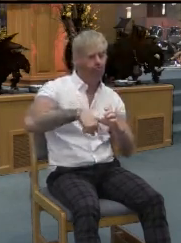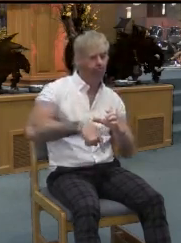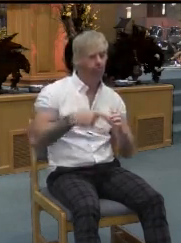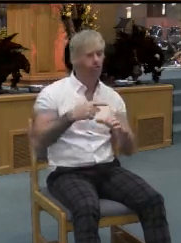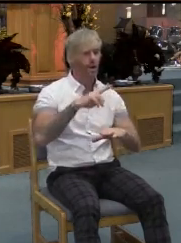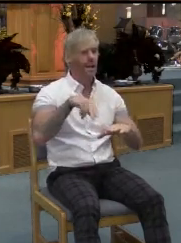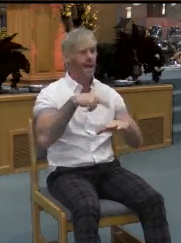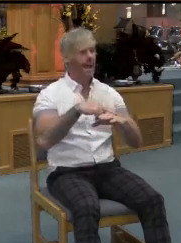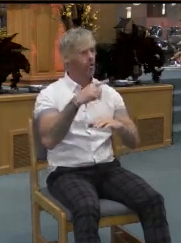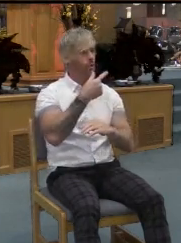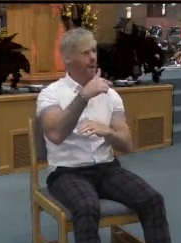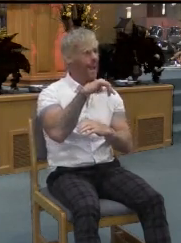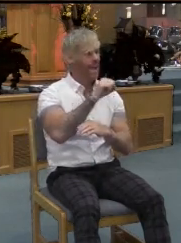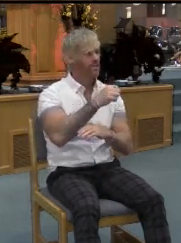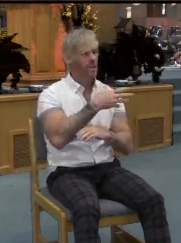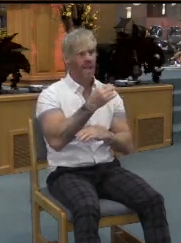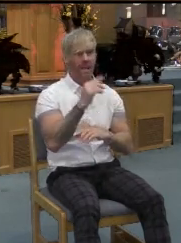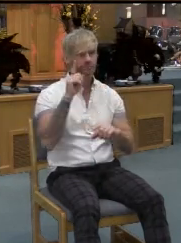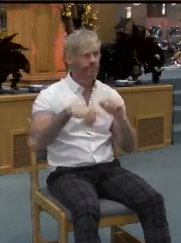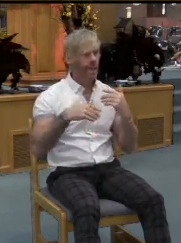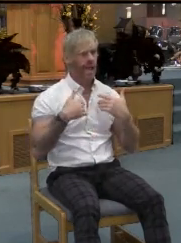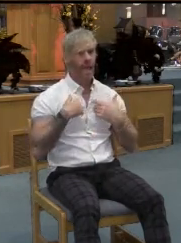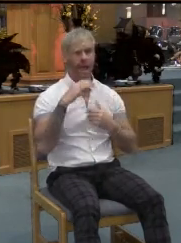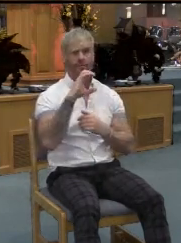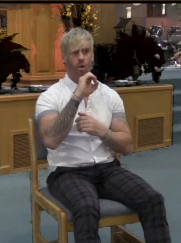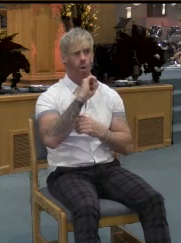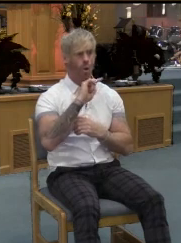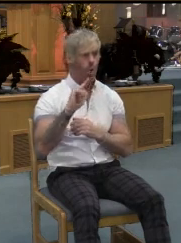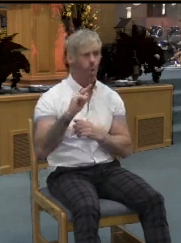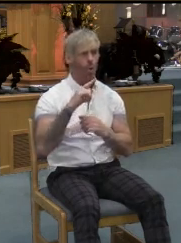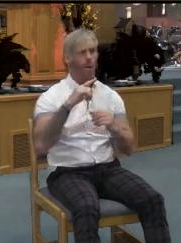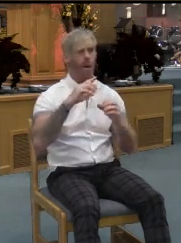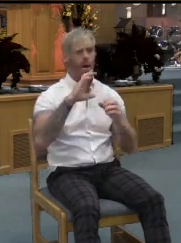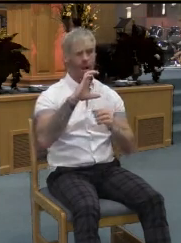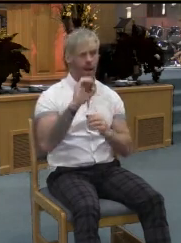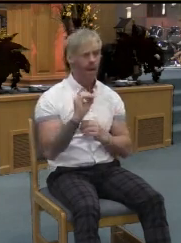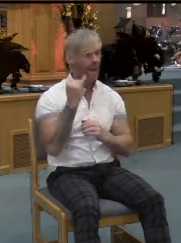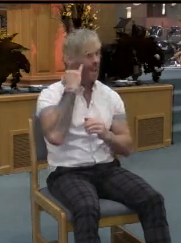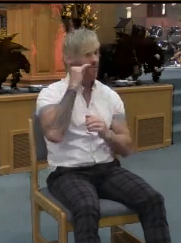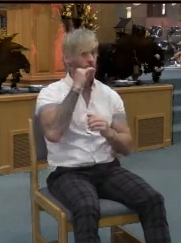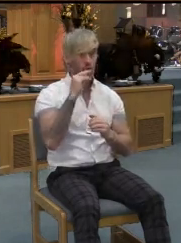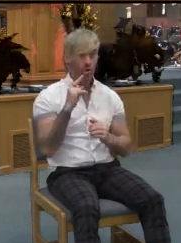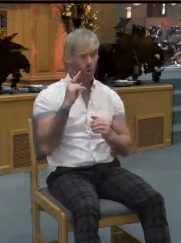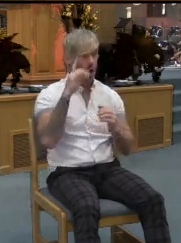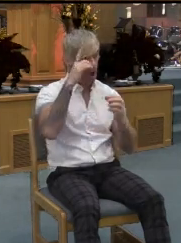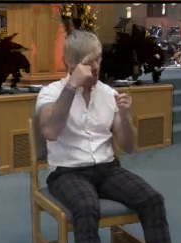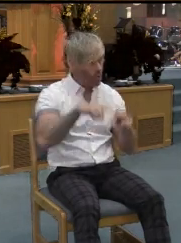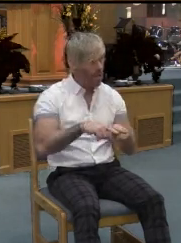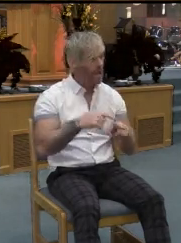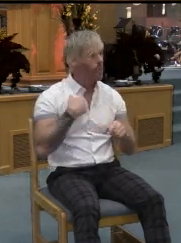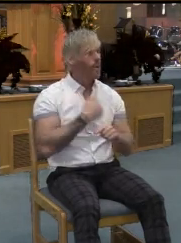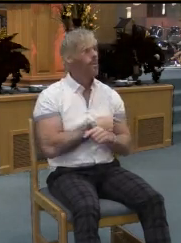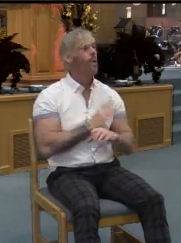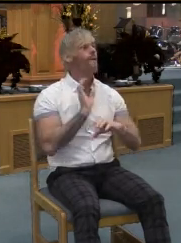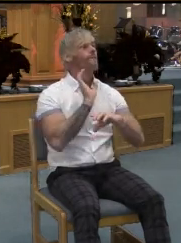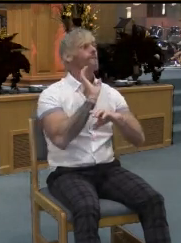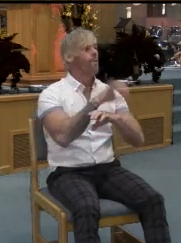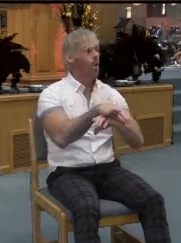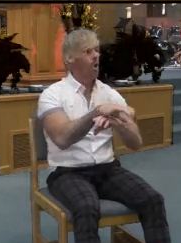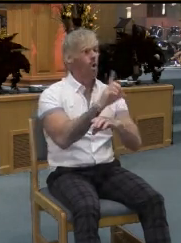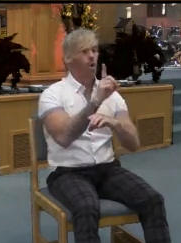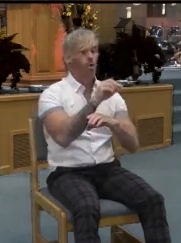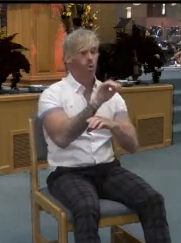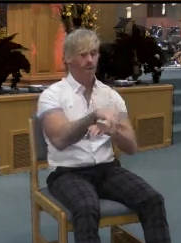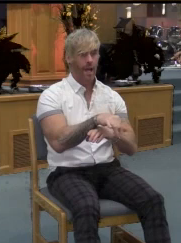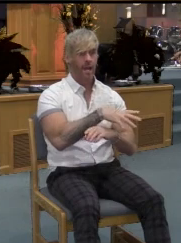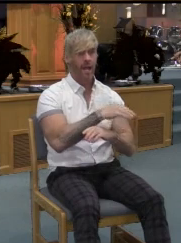coal plants and you know what? If you don't agree to do it, we're going to force you to do it.